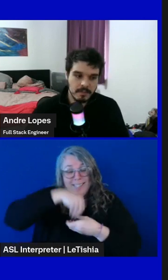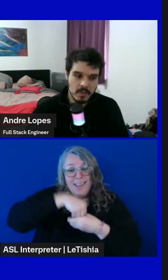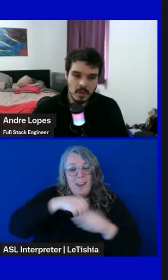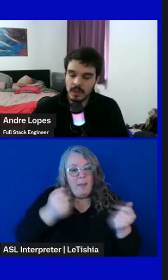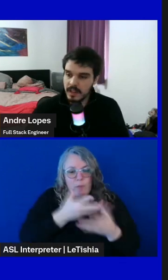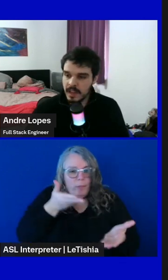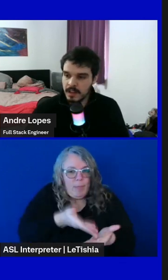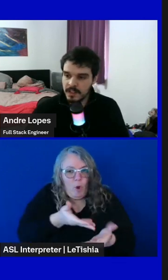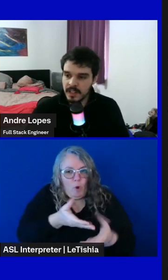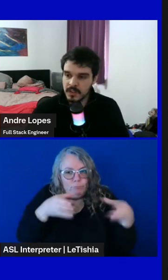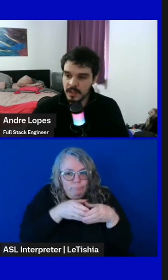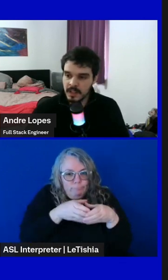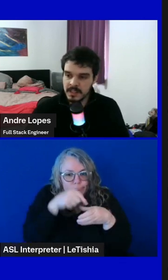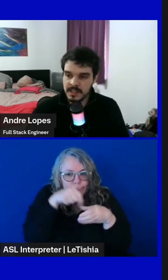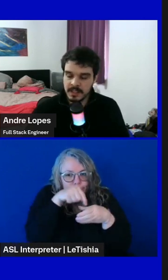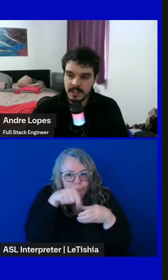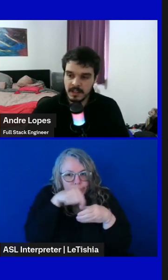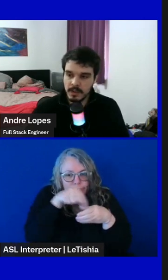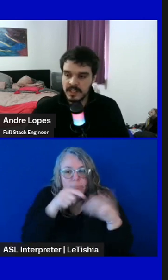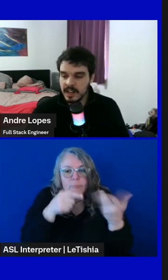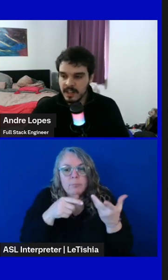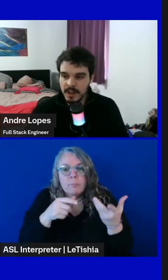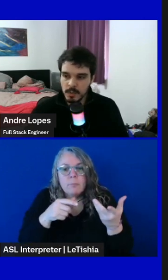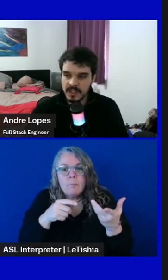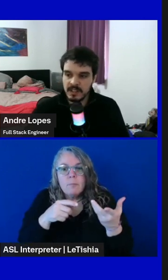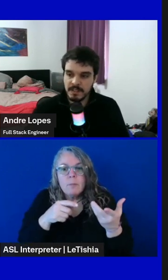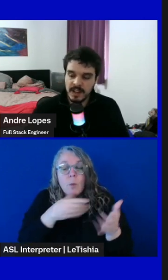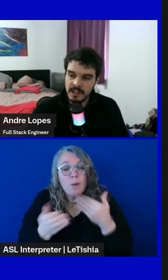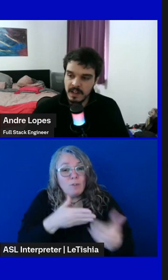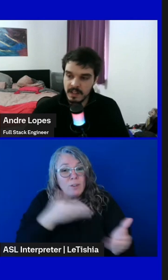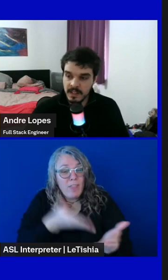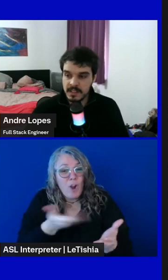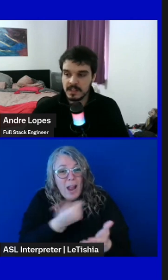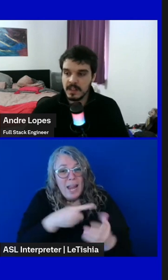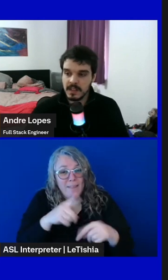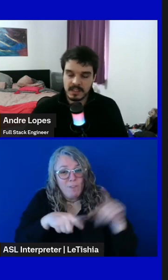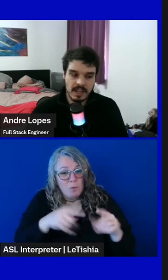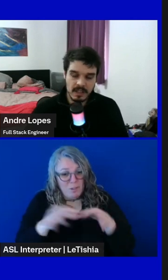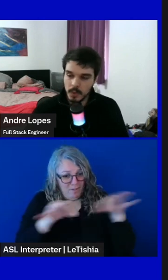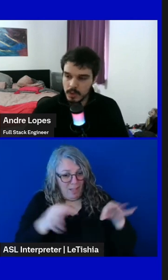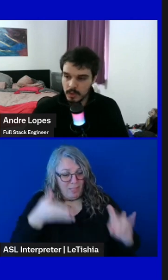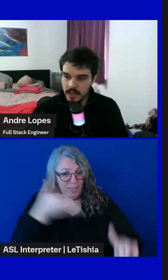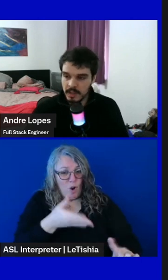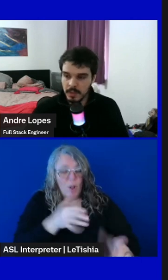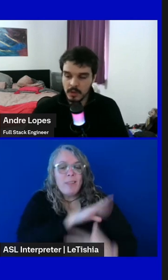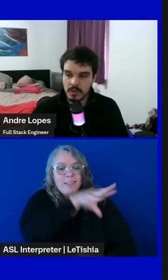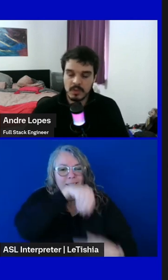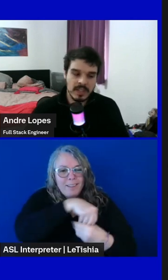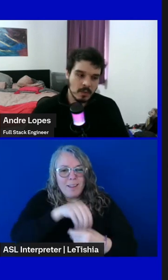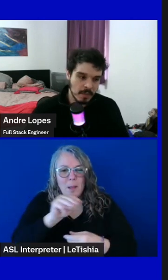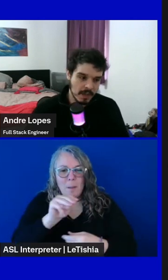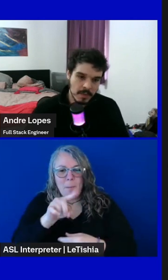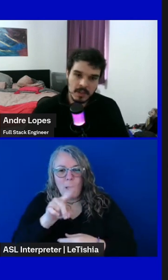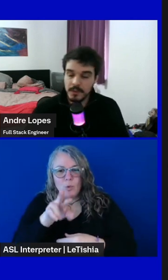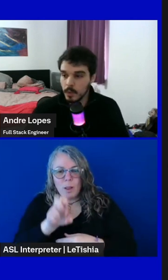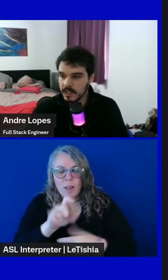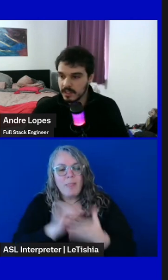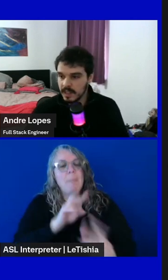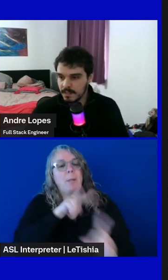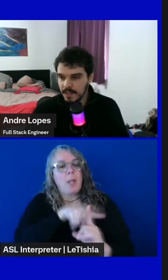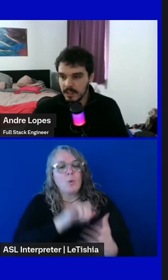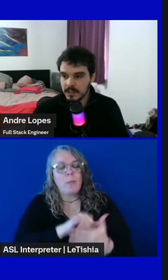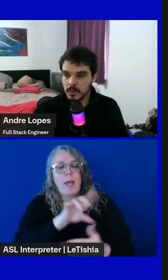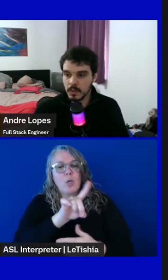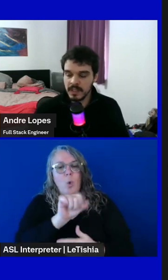contained there. So anything that is created there, any variables that are defined there, it's inside the module and belongs only to that domain. If you